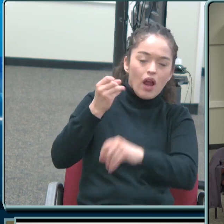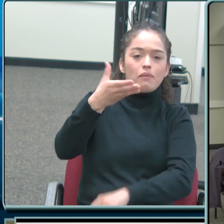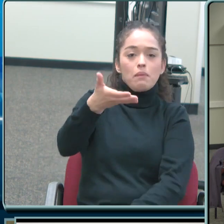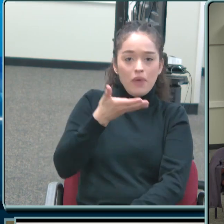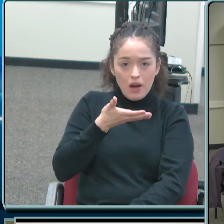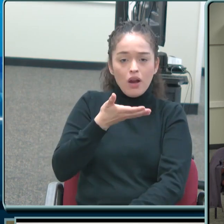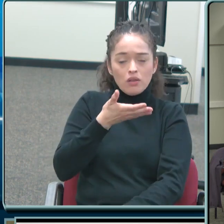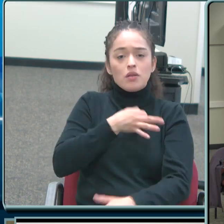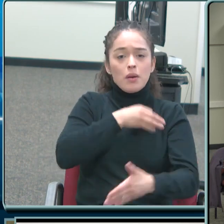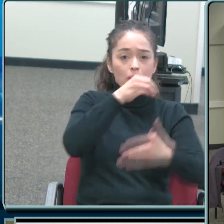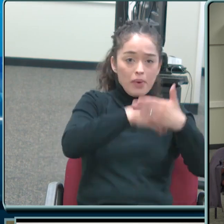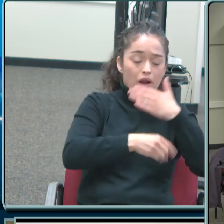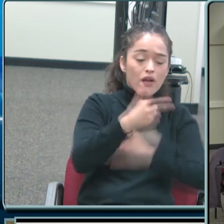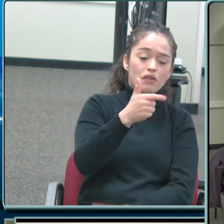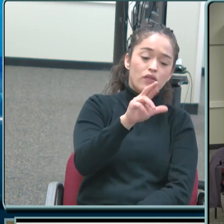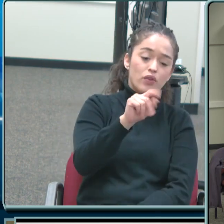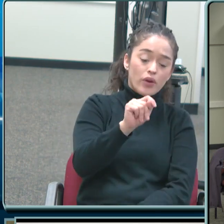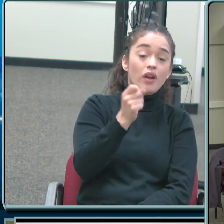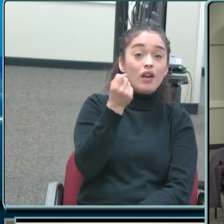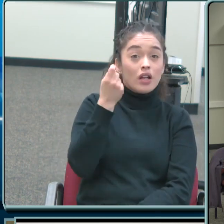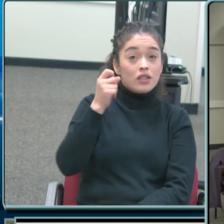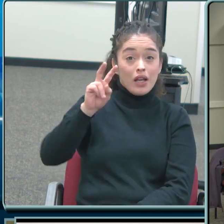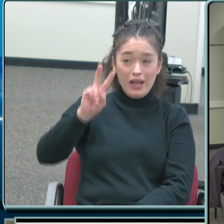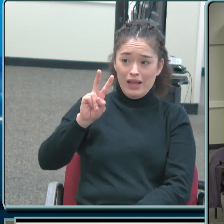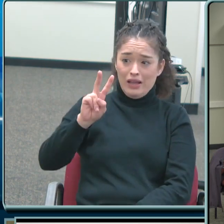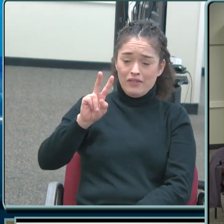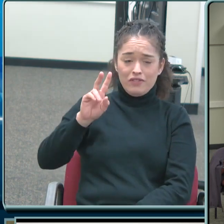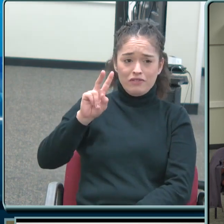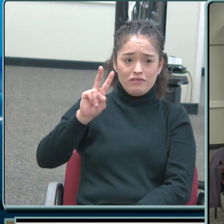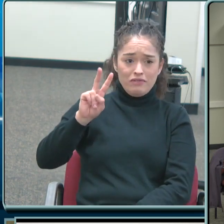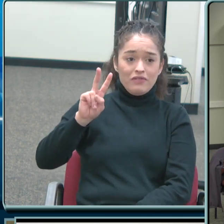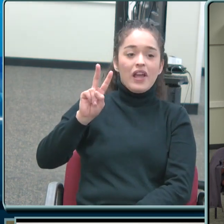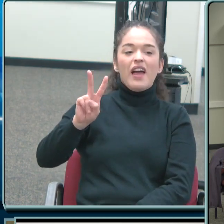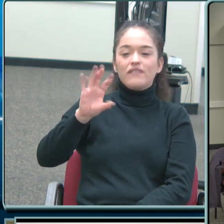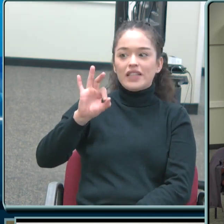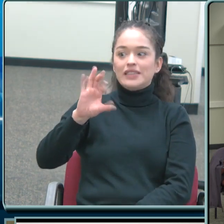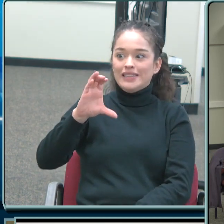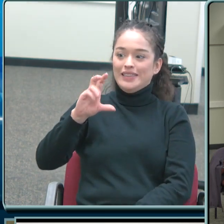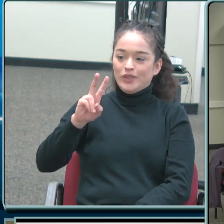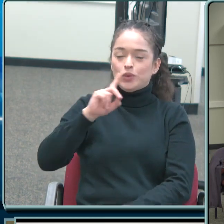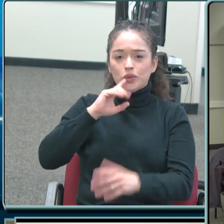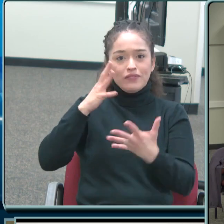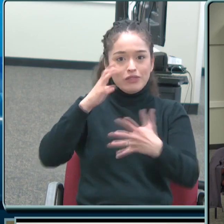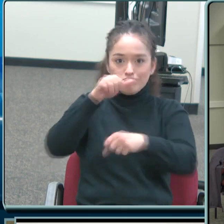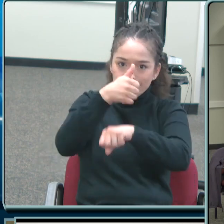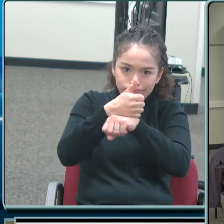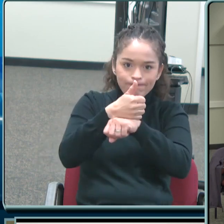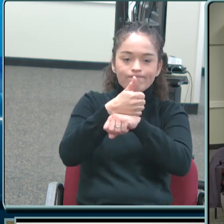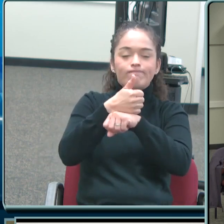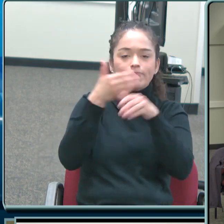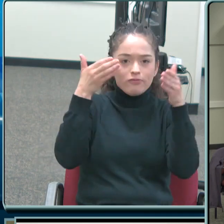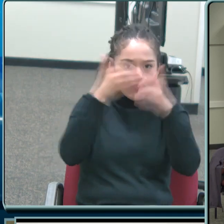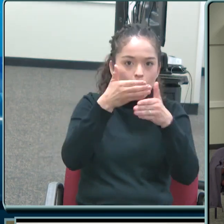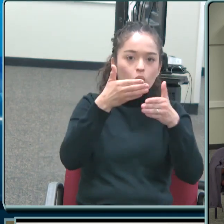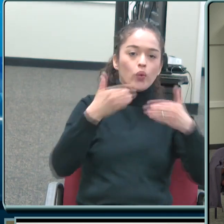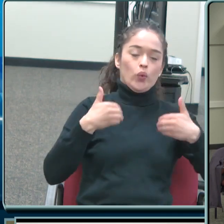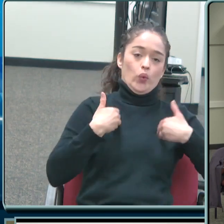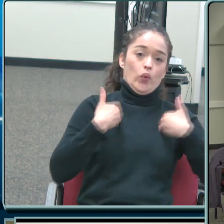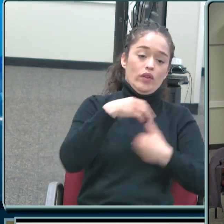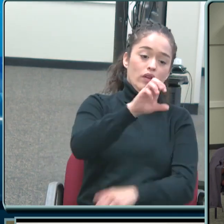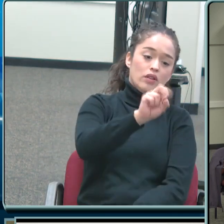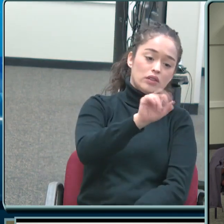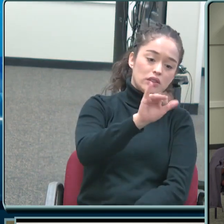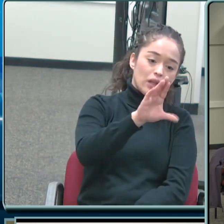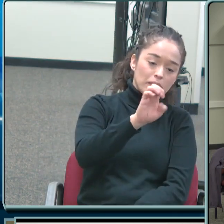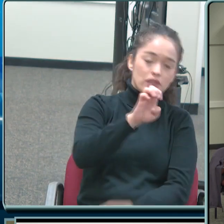this grant. And whereas the FVCTC was formed in 2017 to address youth substance use,